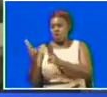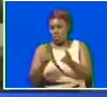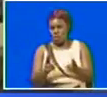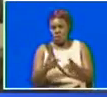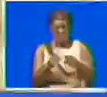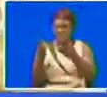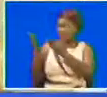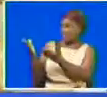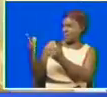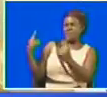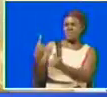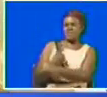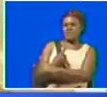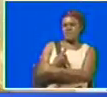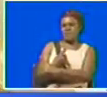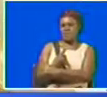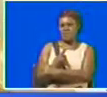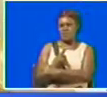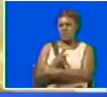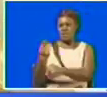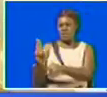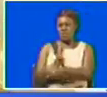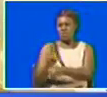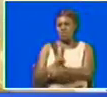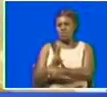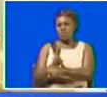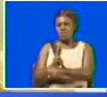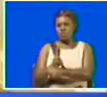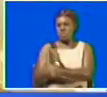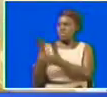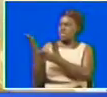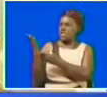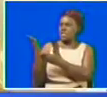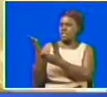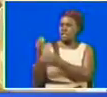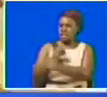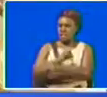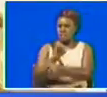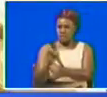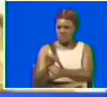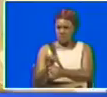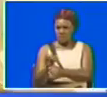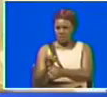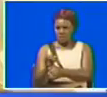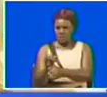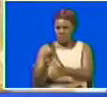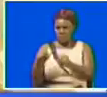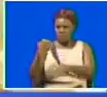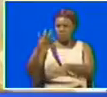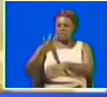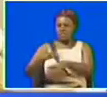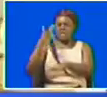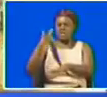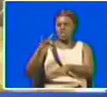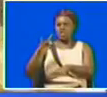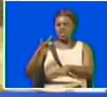cartridges. Here... So now the ink that you use to have that virtual image, that virtual file, to be something that you can touch, you can